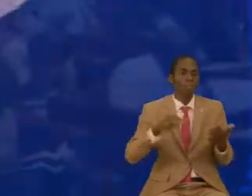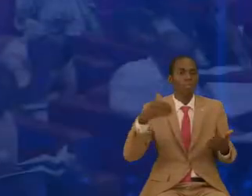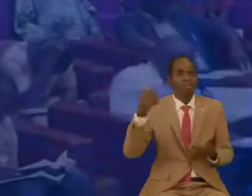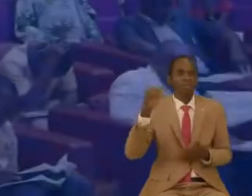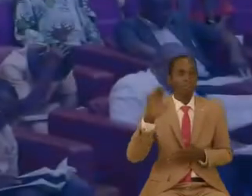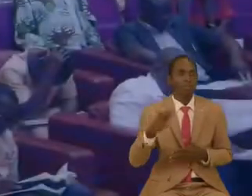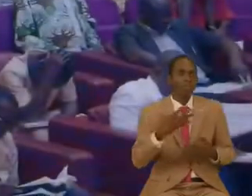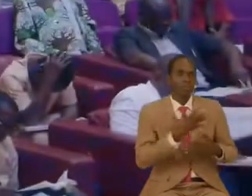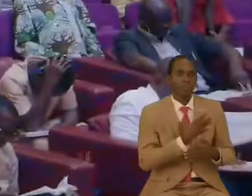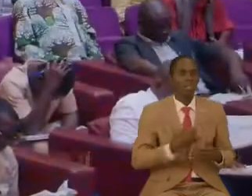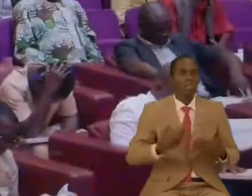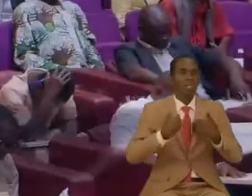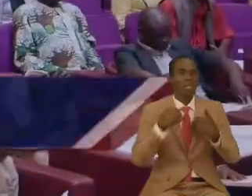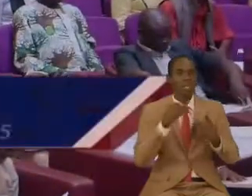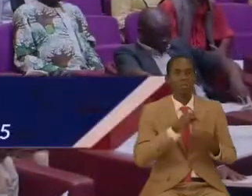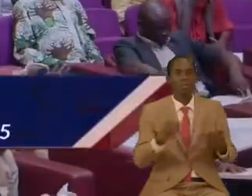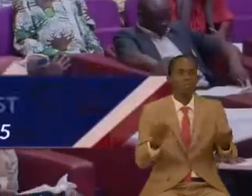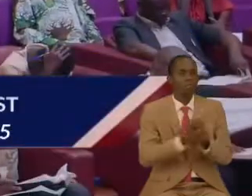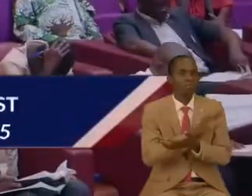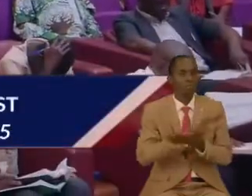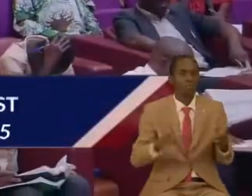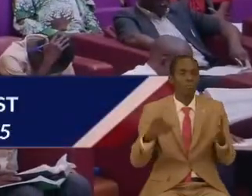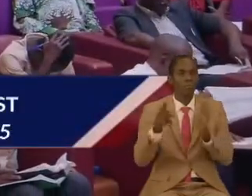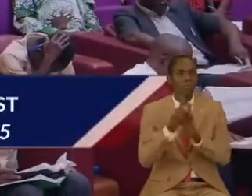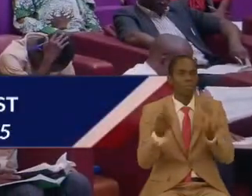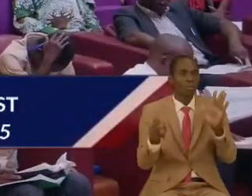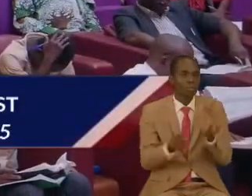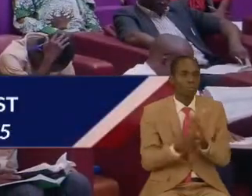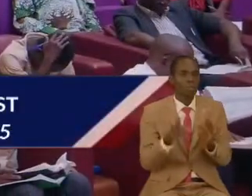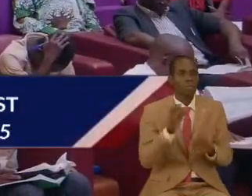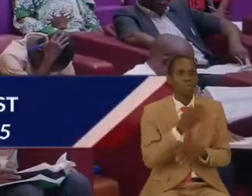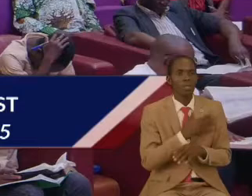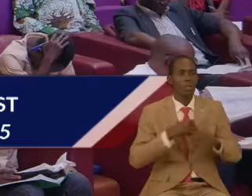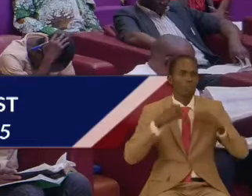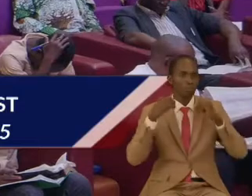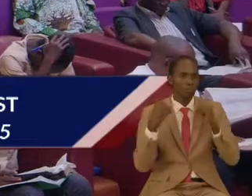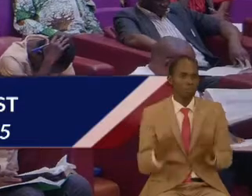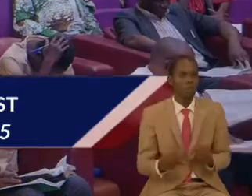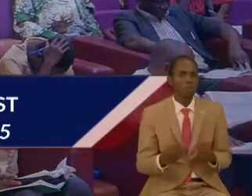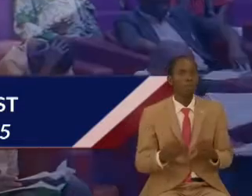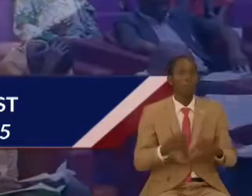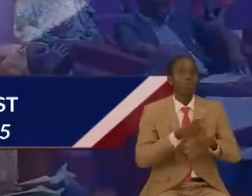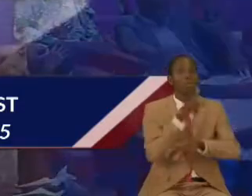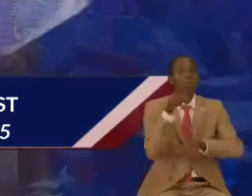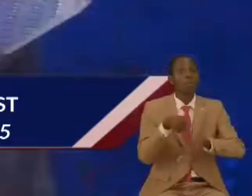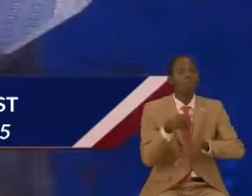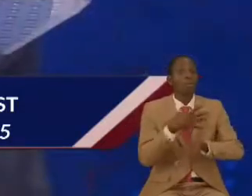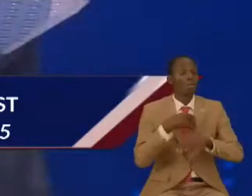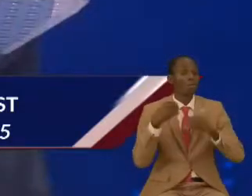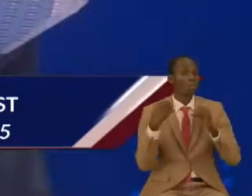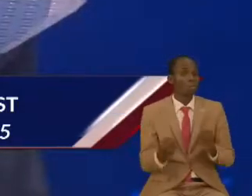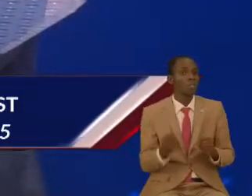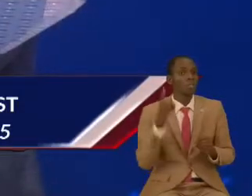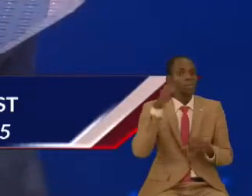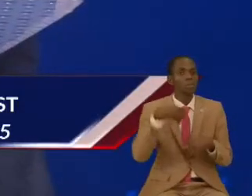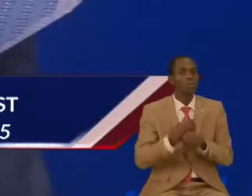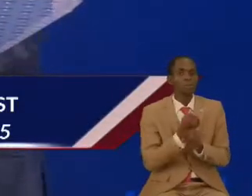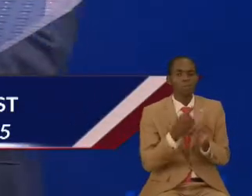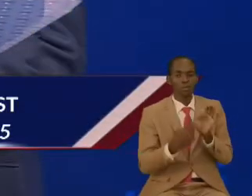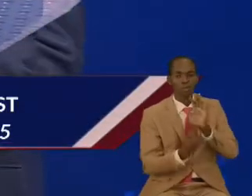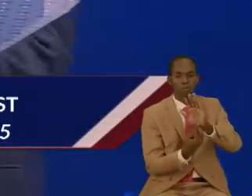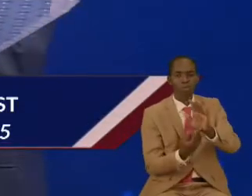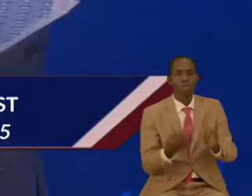it says, and having spoiled principalities and powers, he made a show of them